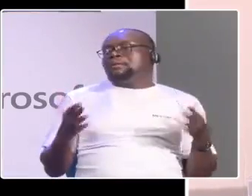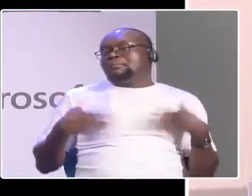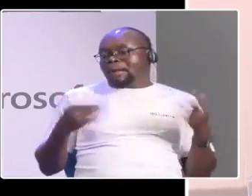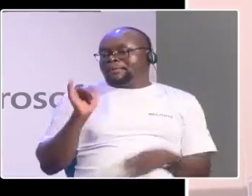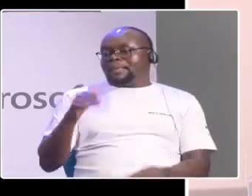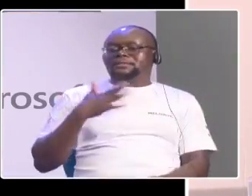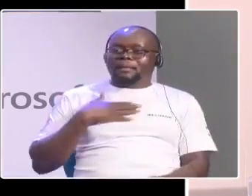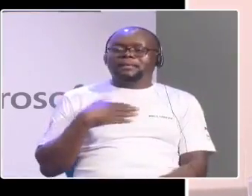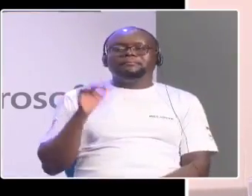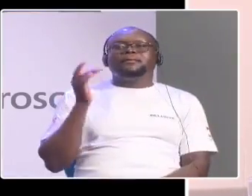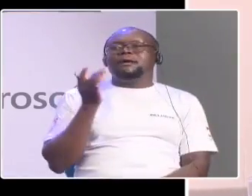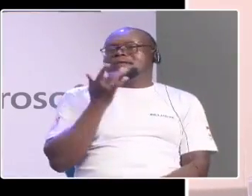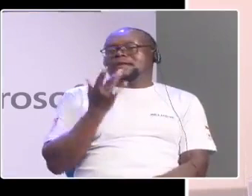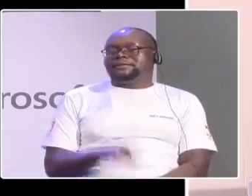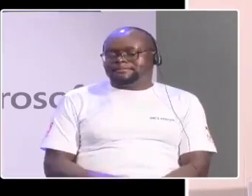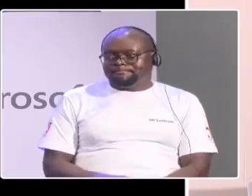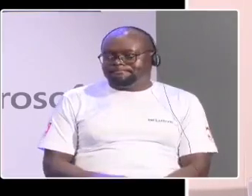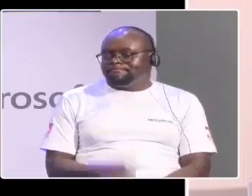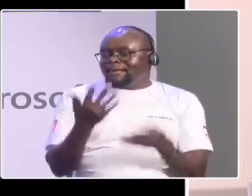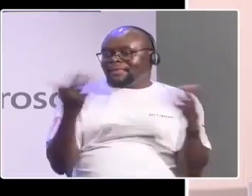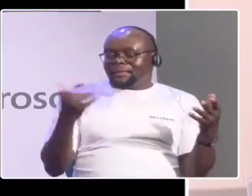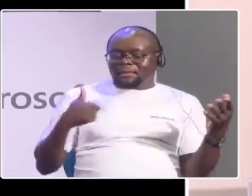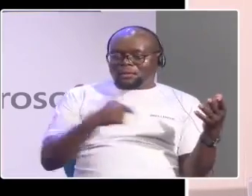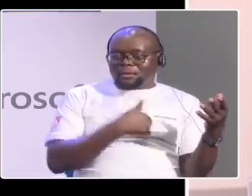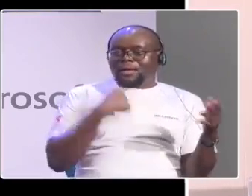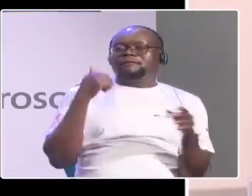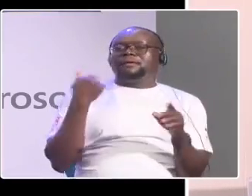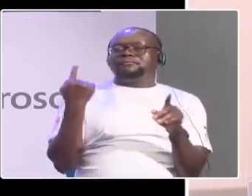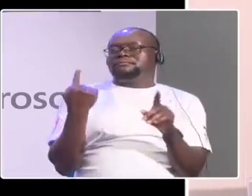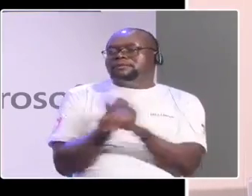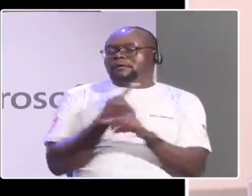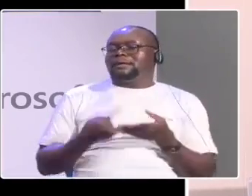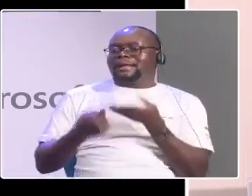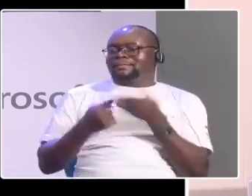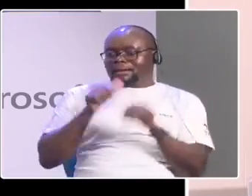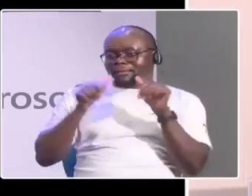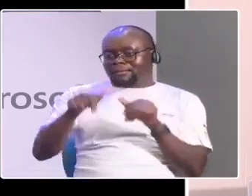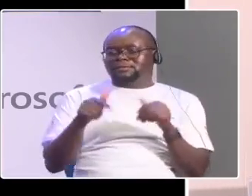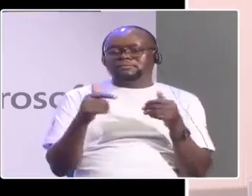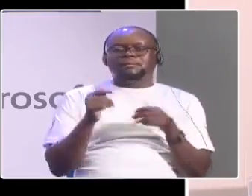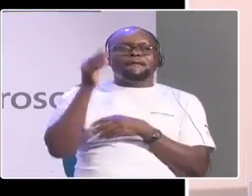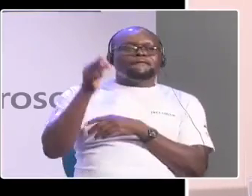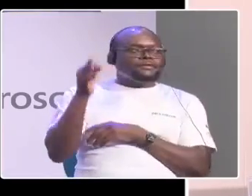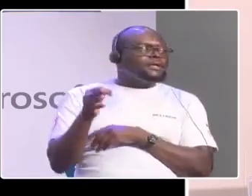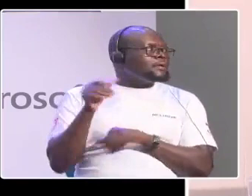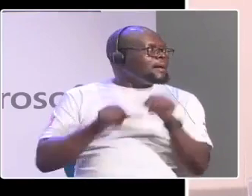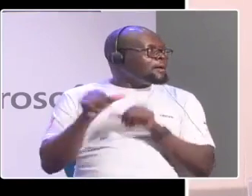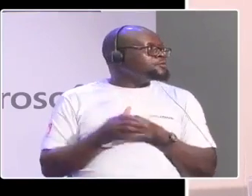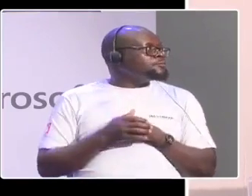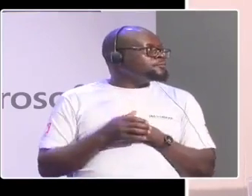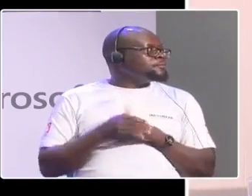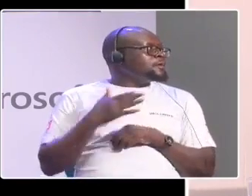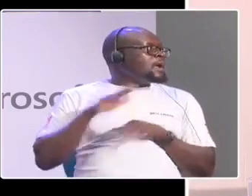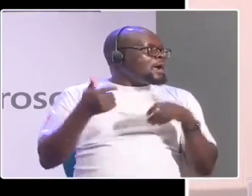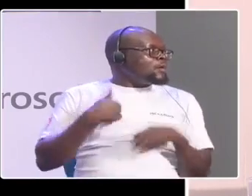favorite. So the thing is, we had a lot of different debates about this feature, about